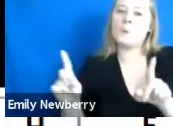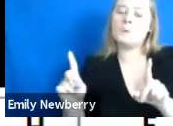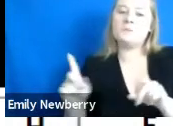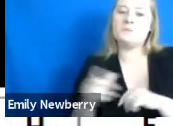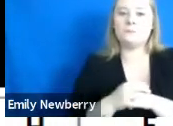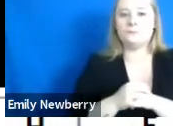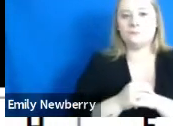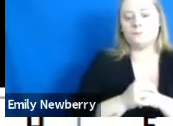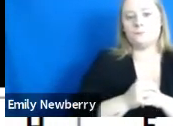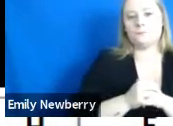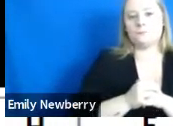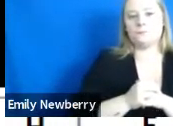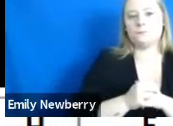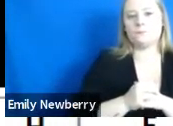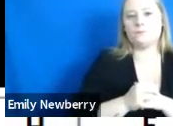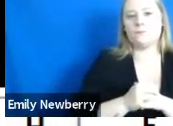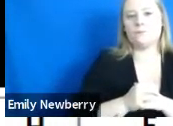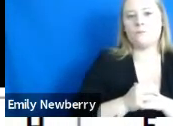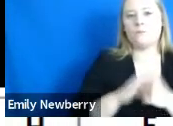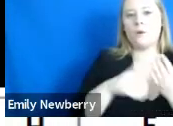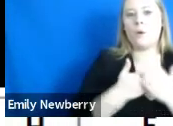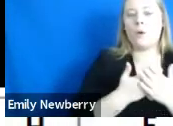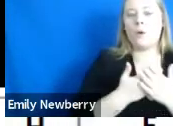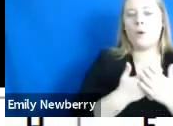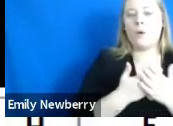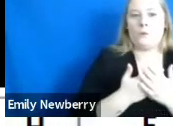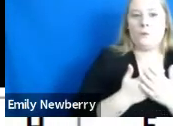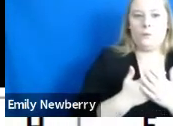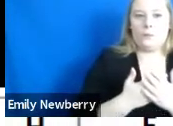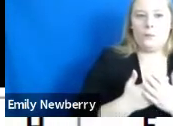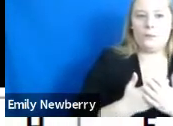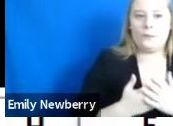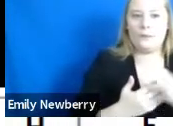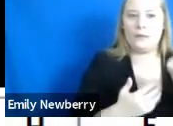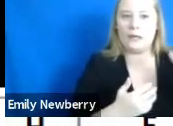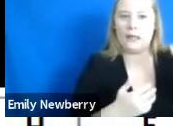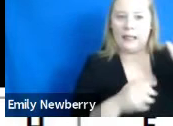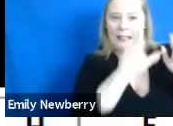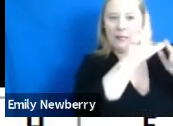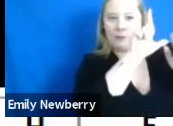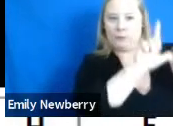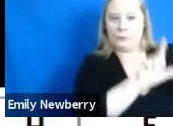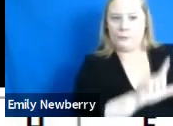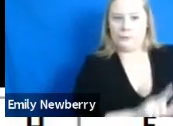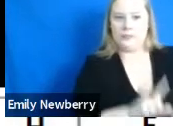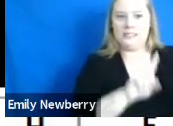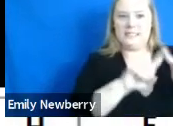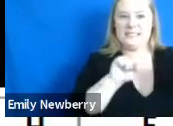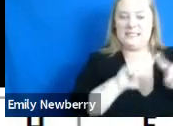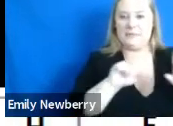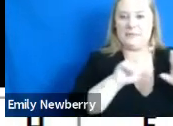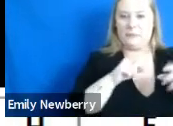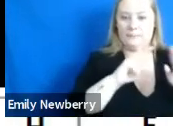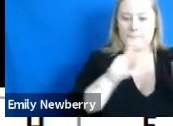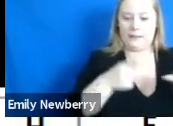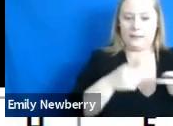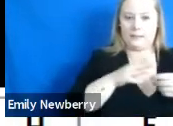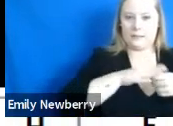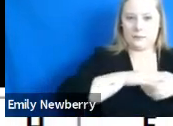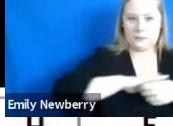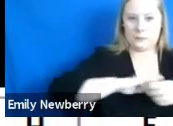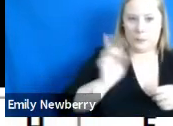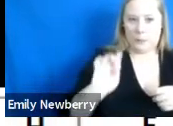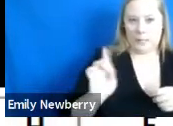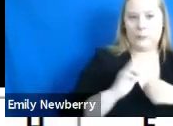the alphabets are the designation for the irrigation ditches on the on X and Y axis.